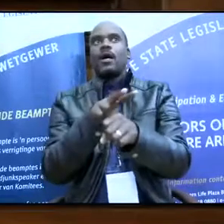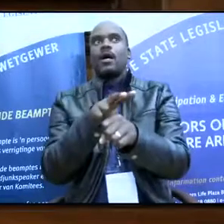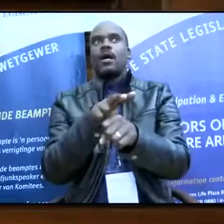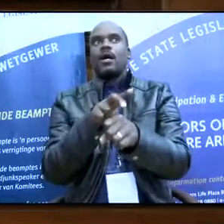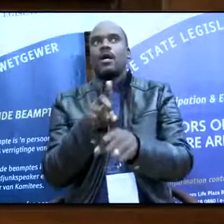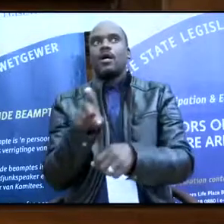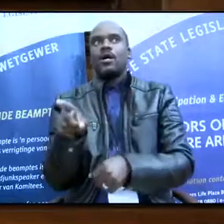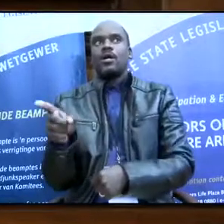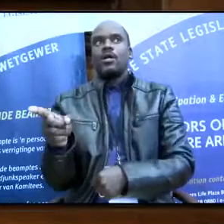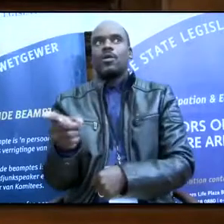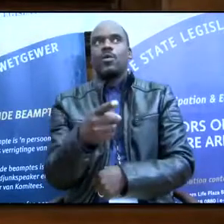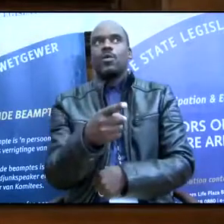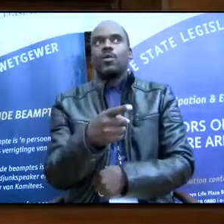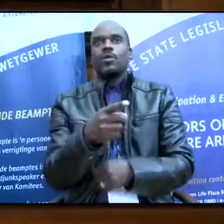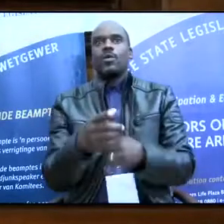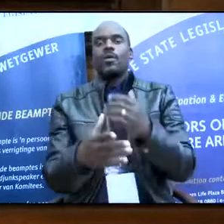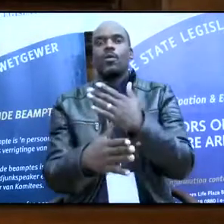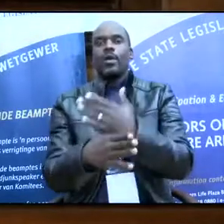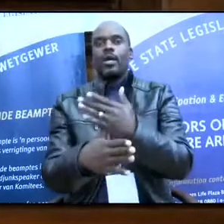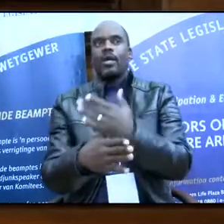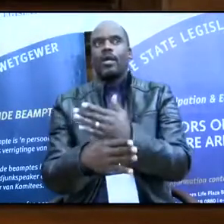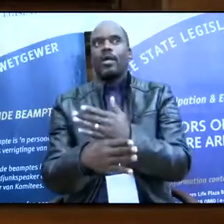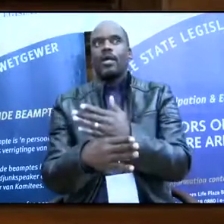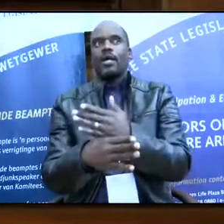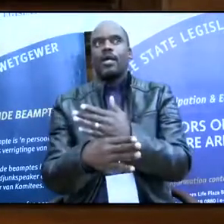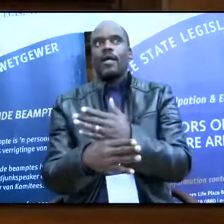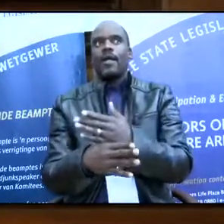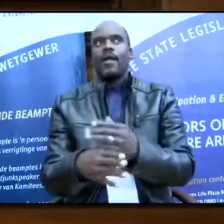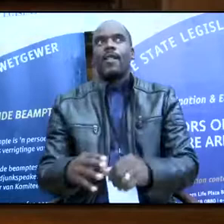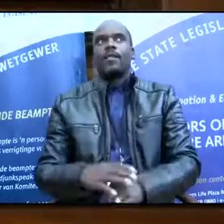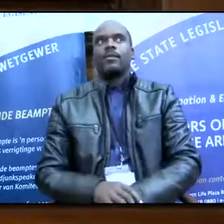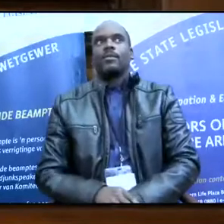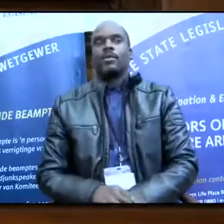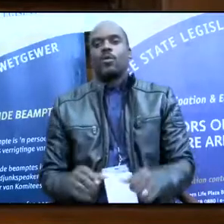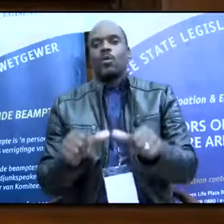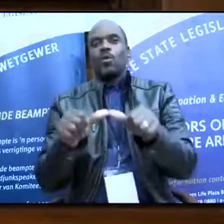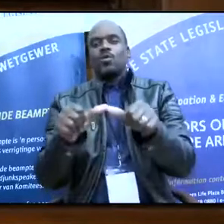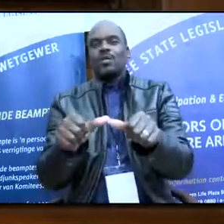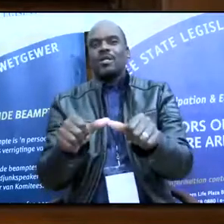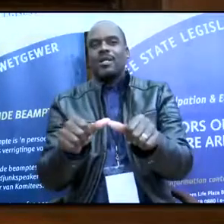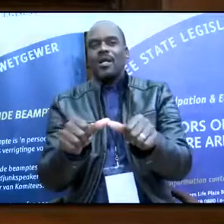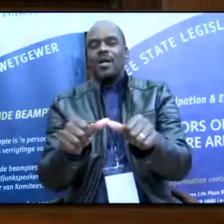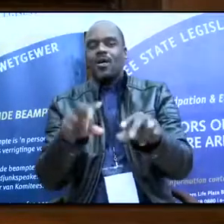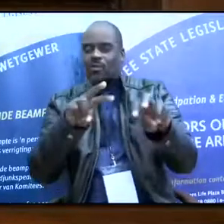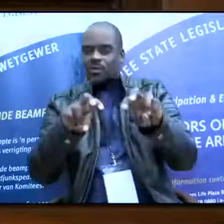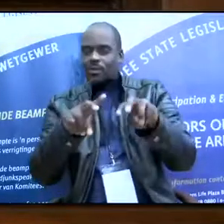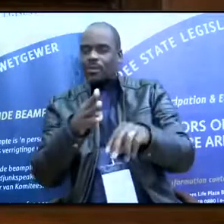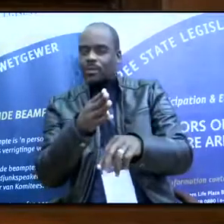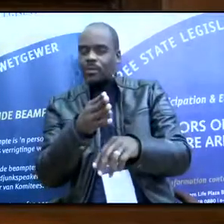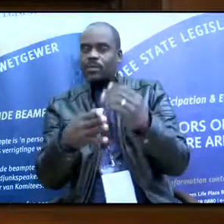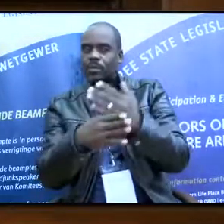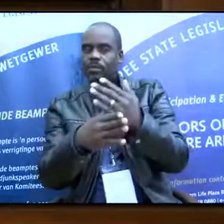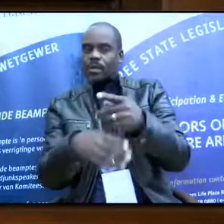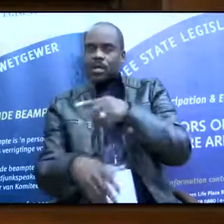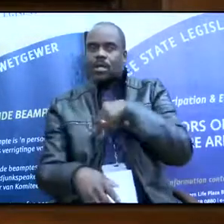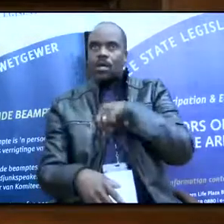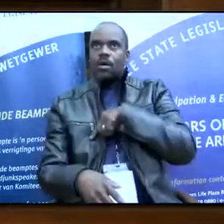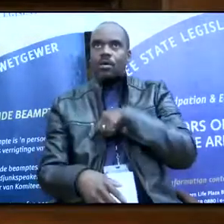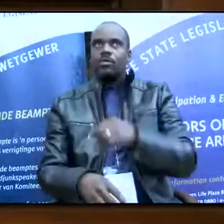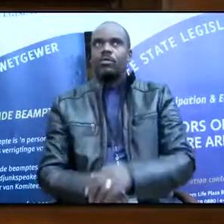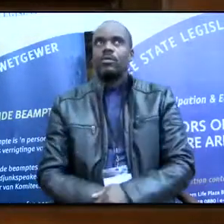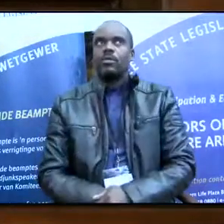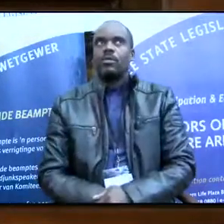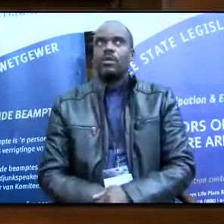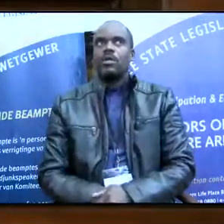conduct oversight over the executive as well as to facilitate public access and participation in the business of the legislature